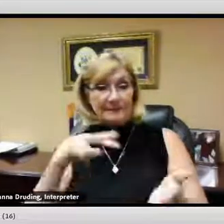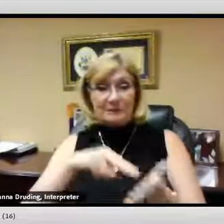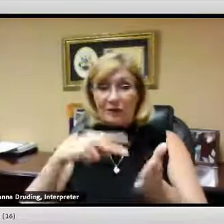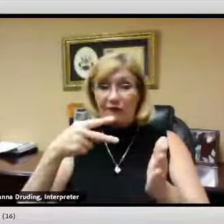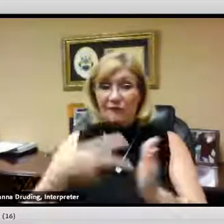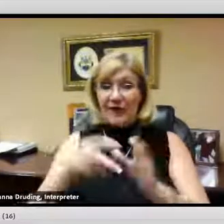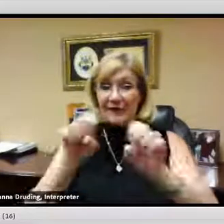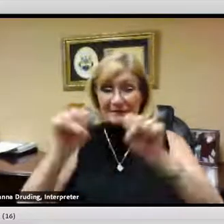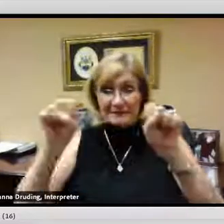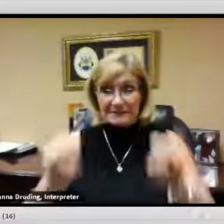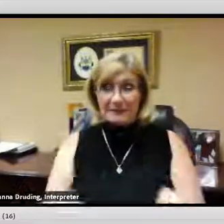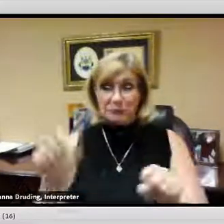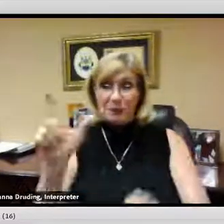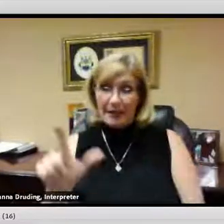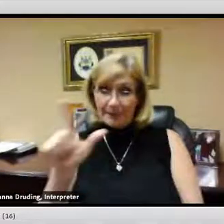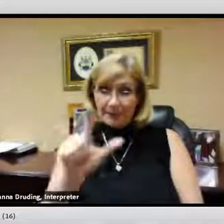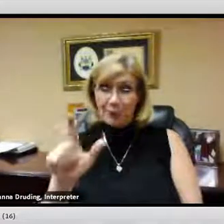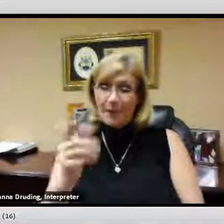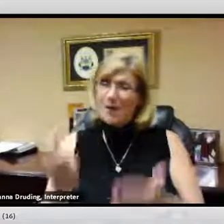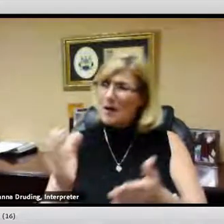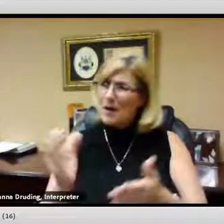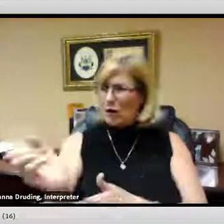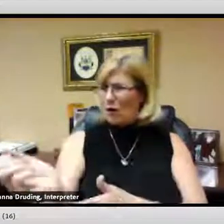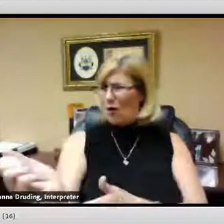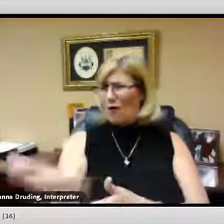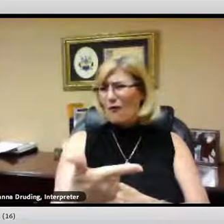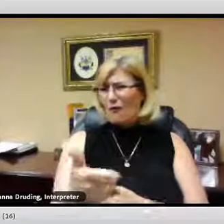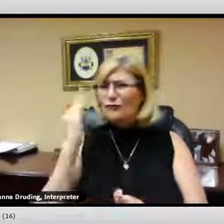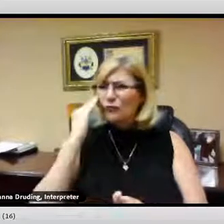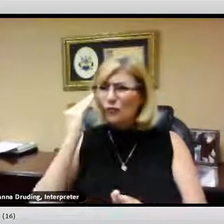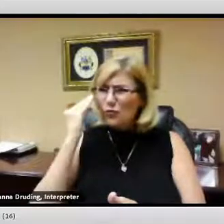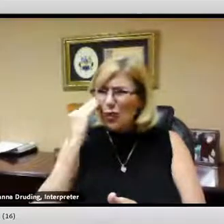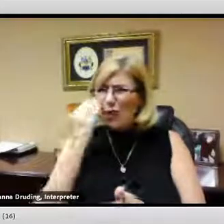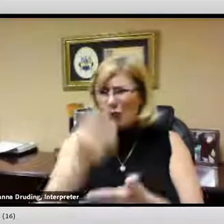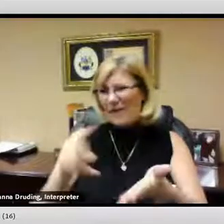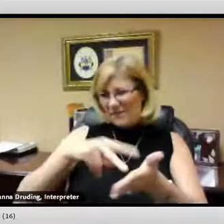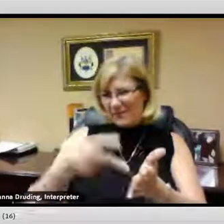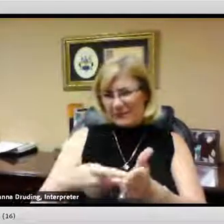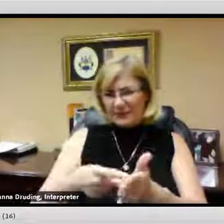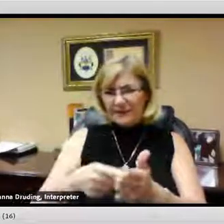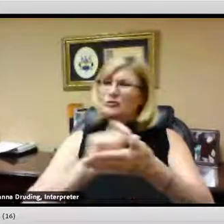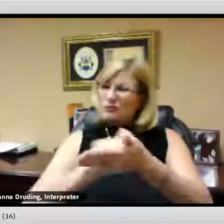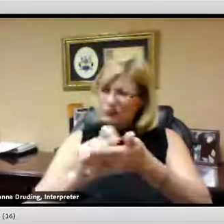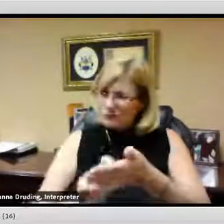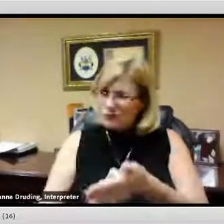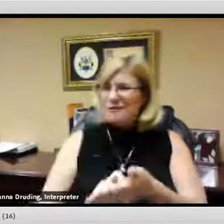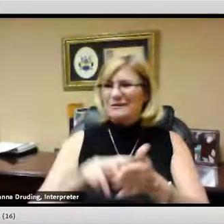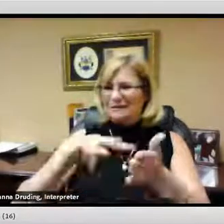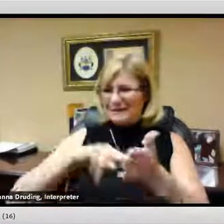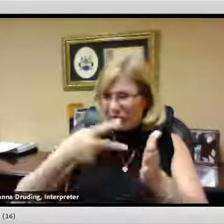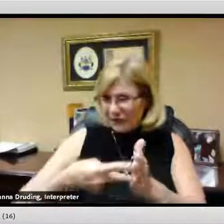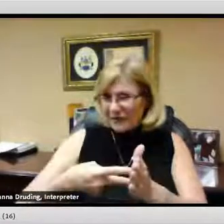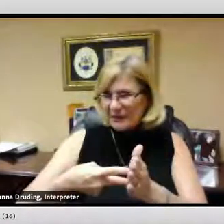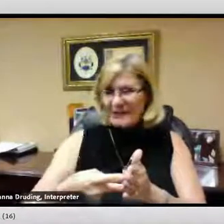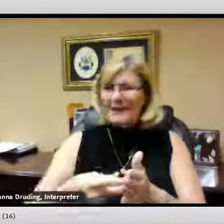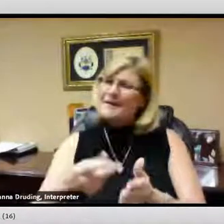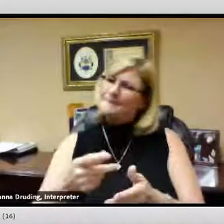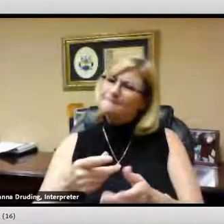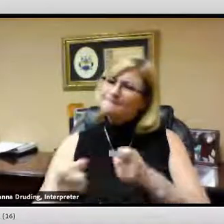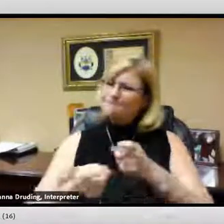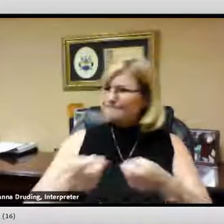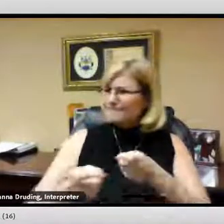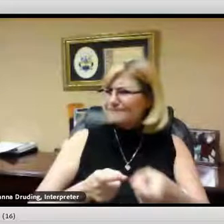systems librarianship. Probably you all know what that is, but I'll look at some written definitions of it. Explain who